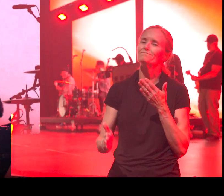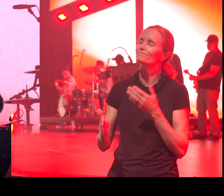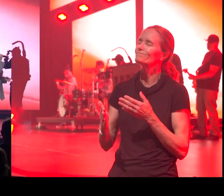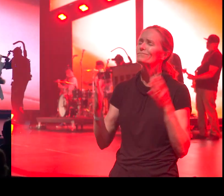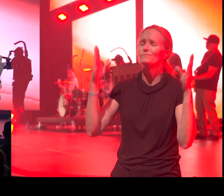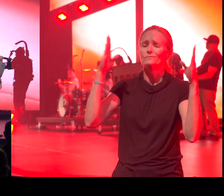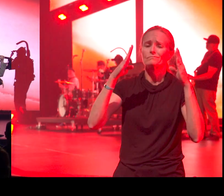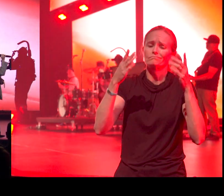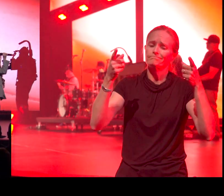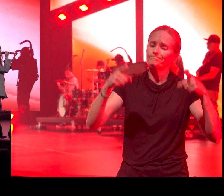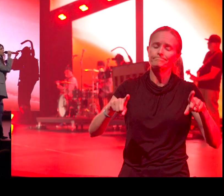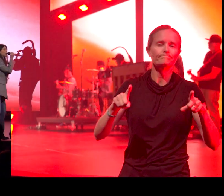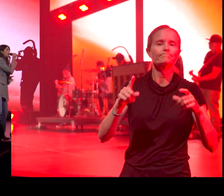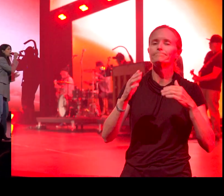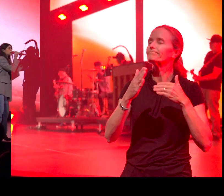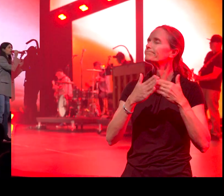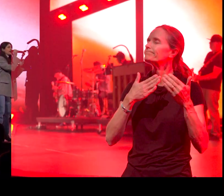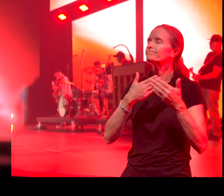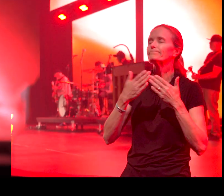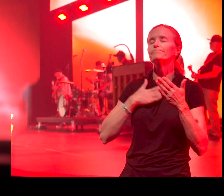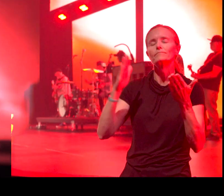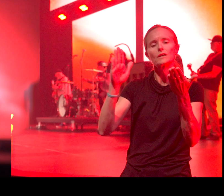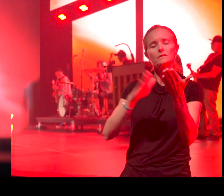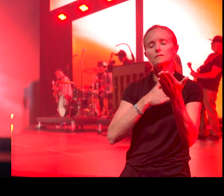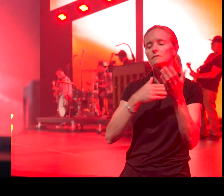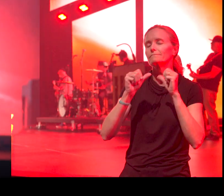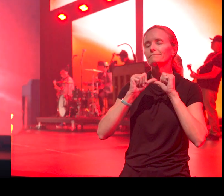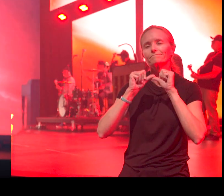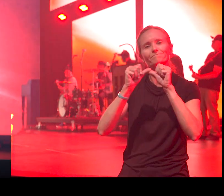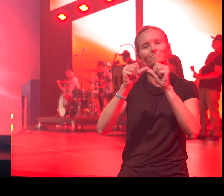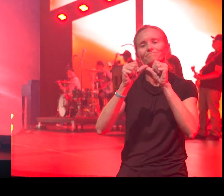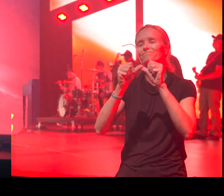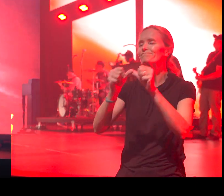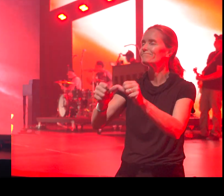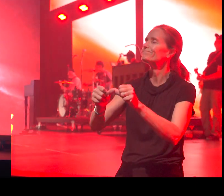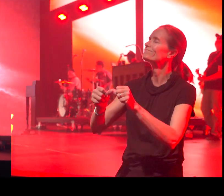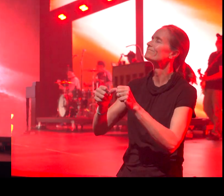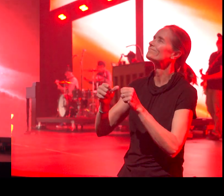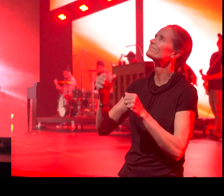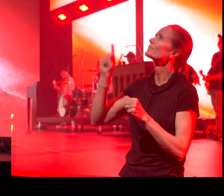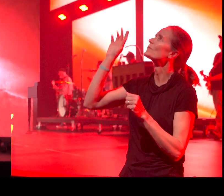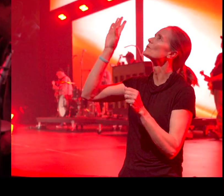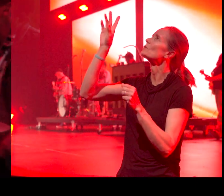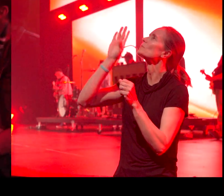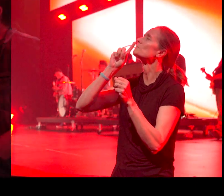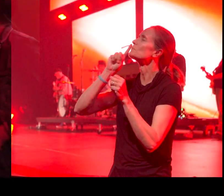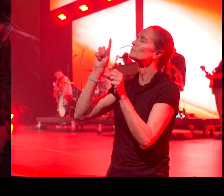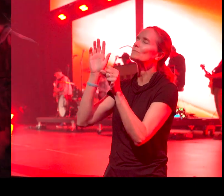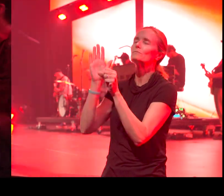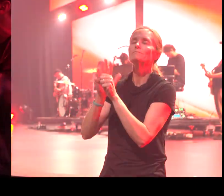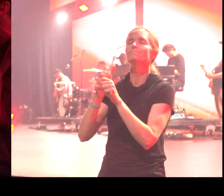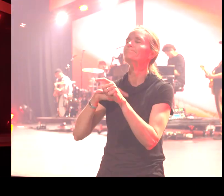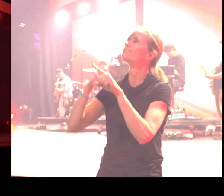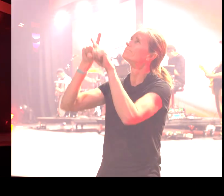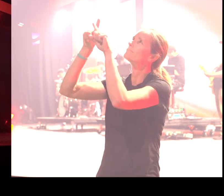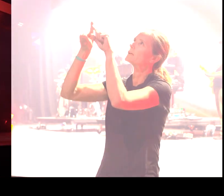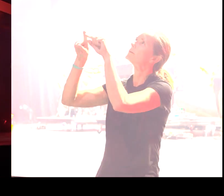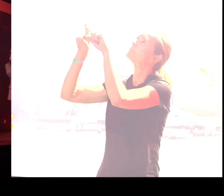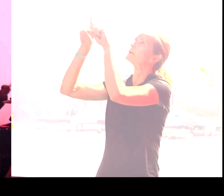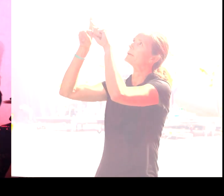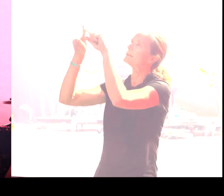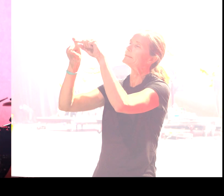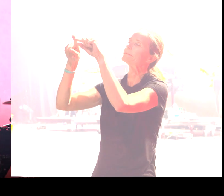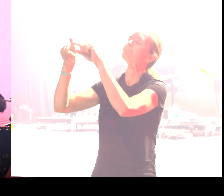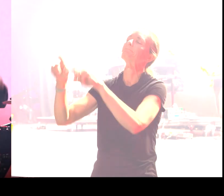grace never ends. Troubles may come, this my song, even when I'm standing tall on